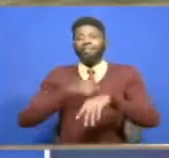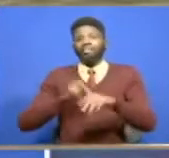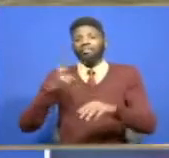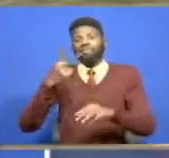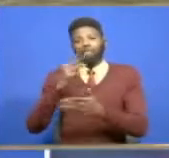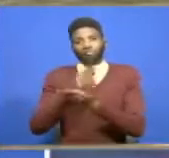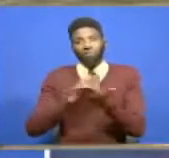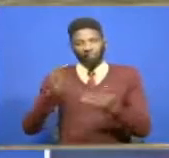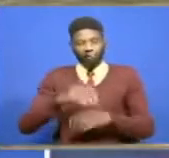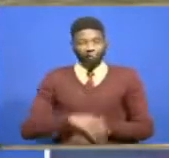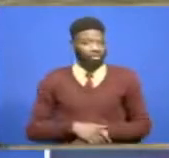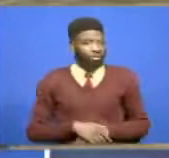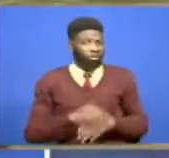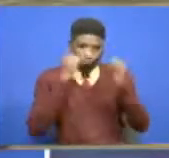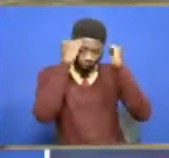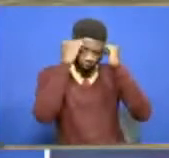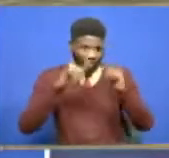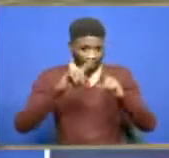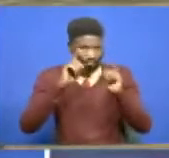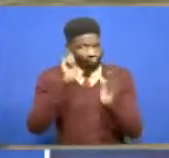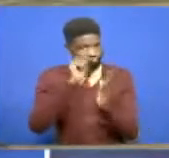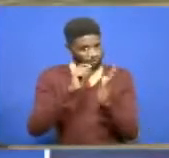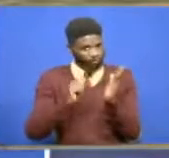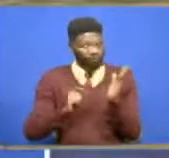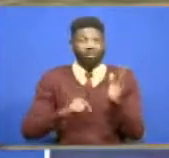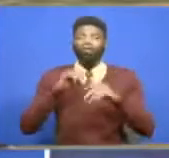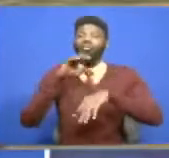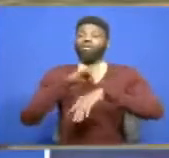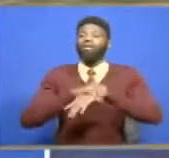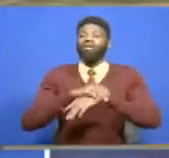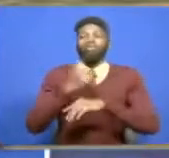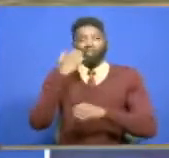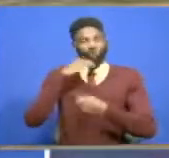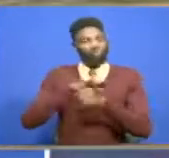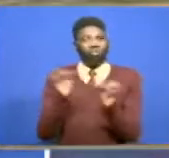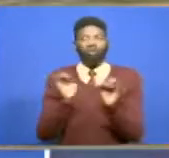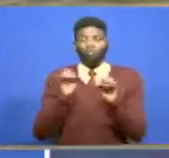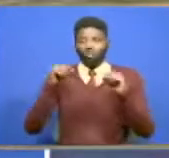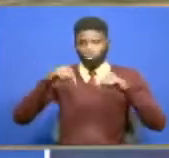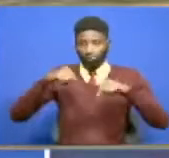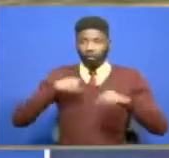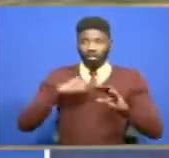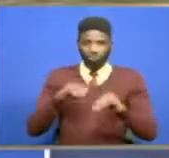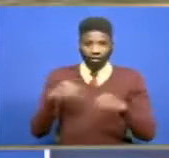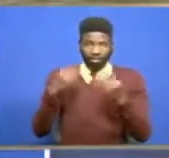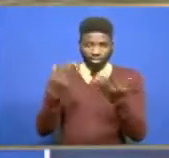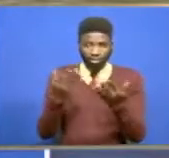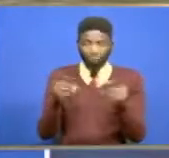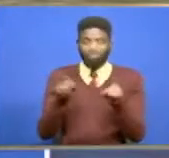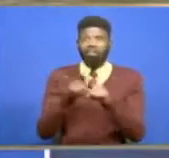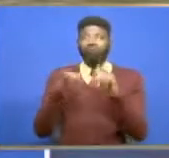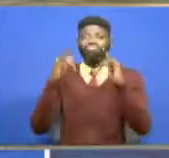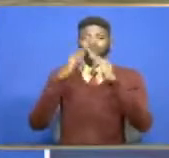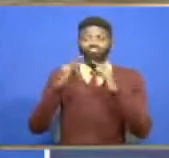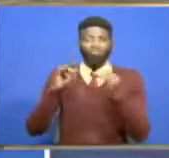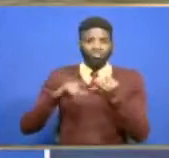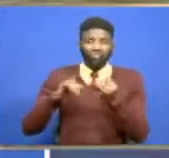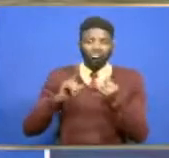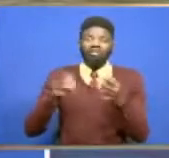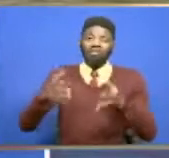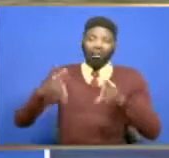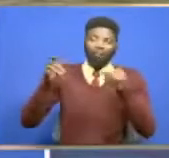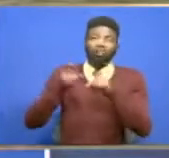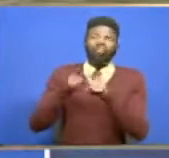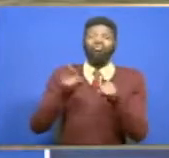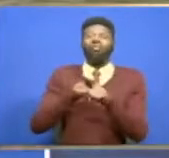na hii ugonjwa. Kwa hivyo leo napeana tanks, napeana bursaries na hata masks nitapeleka kwa hizi shule dio